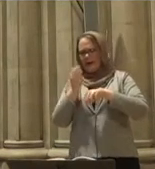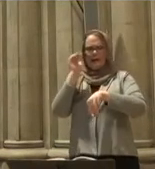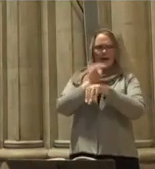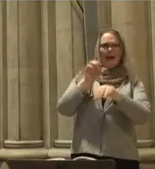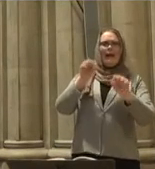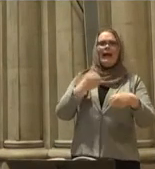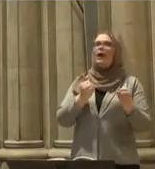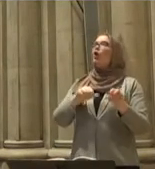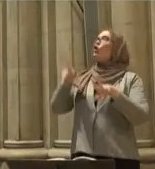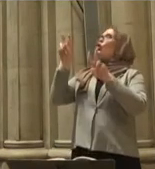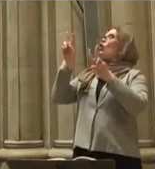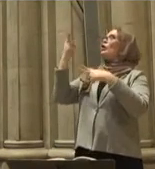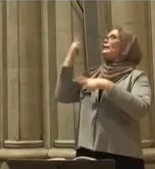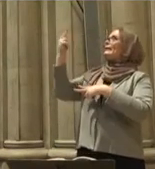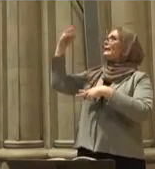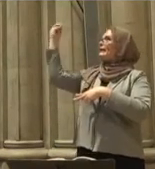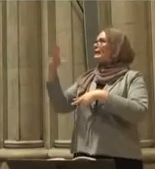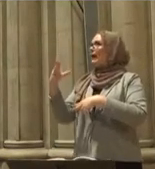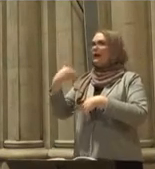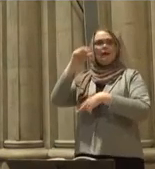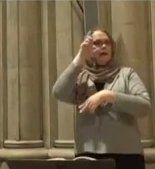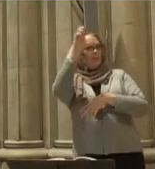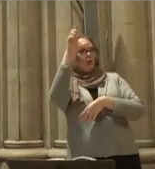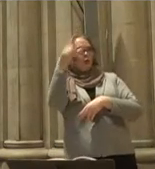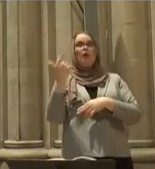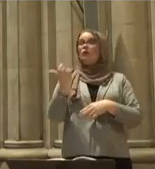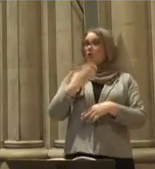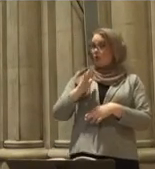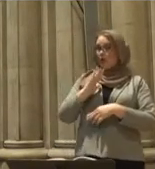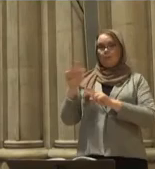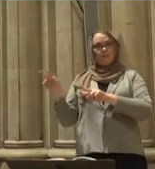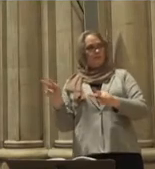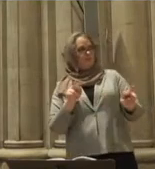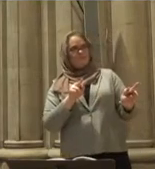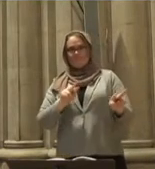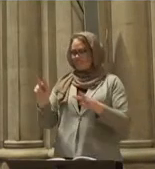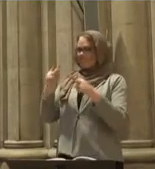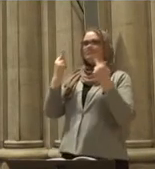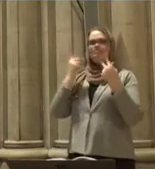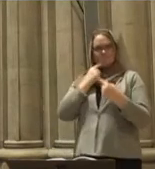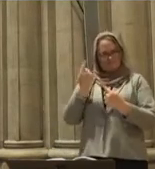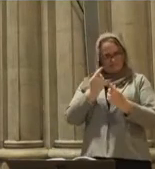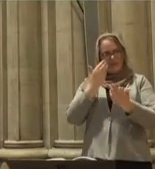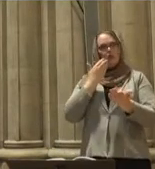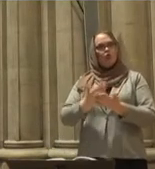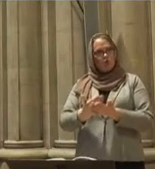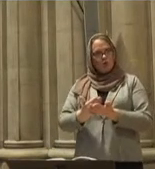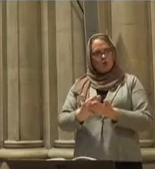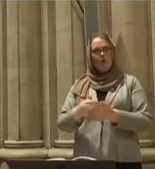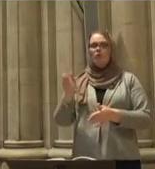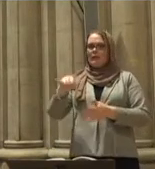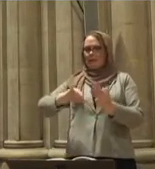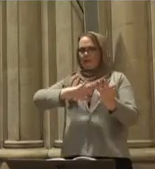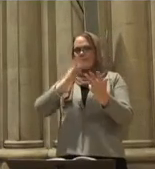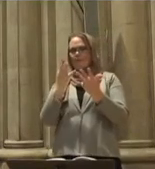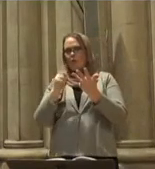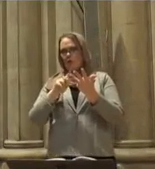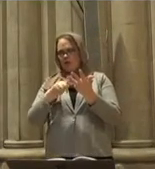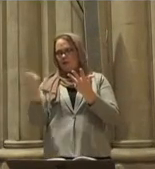And God saw that it was good. And there was evening, and there was morning, the fourth